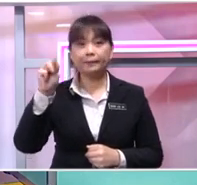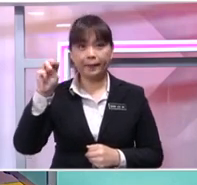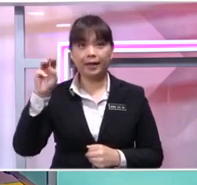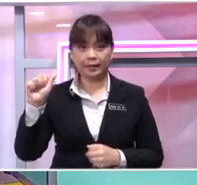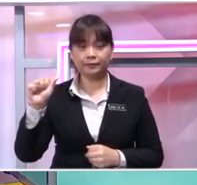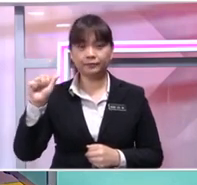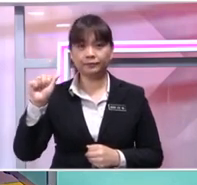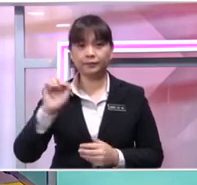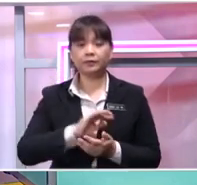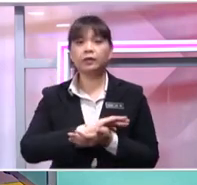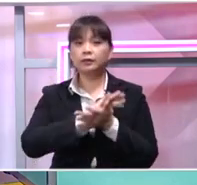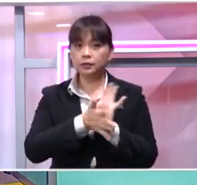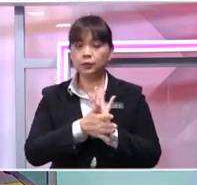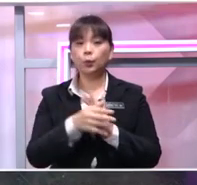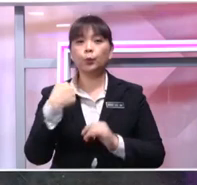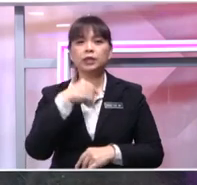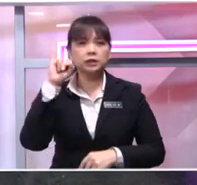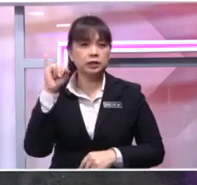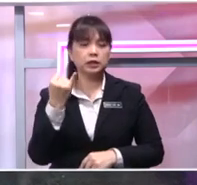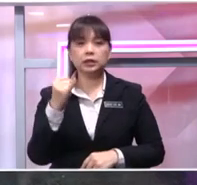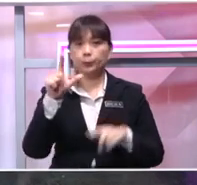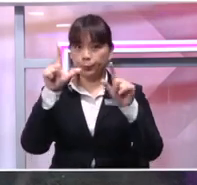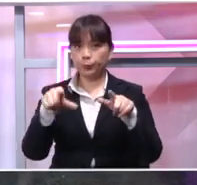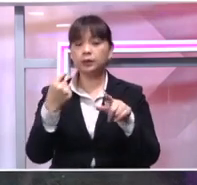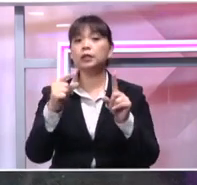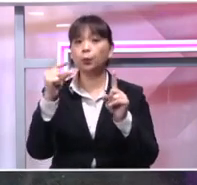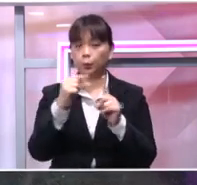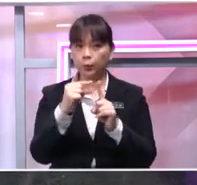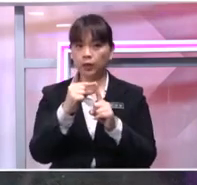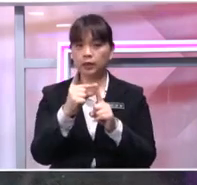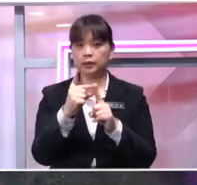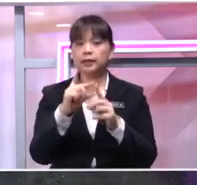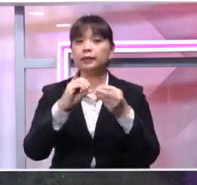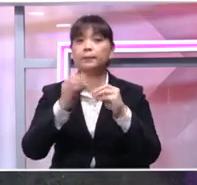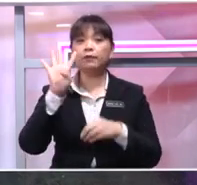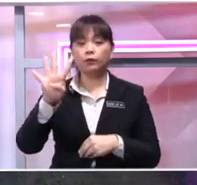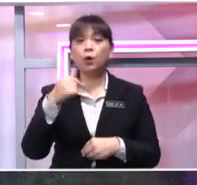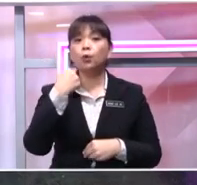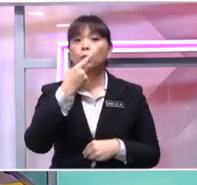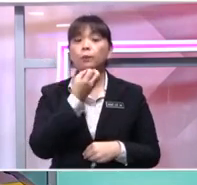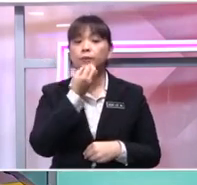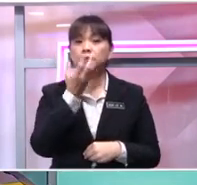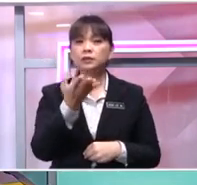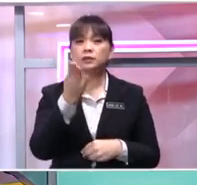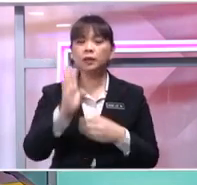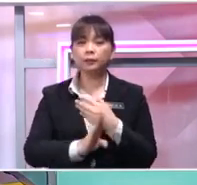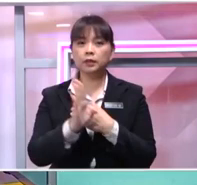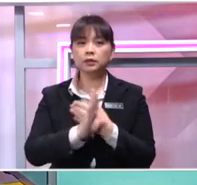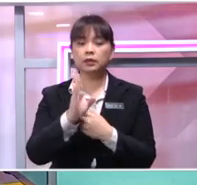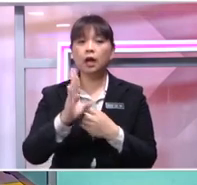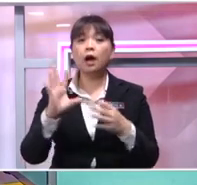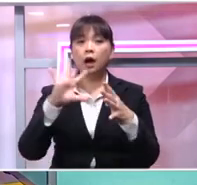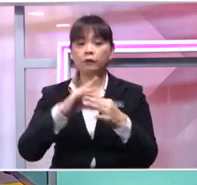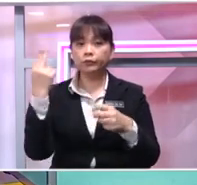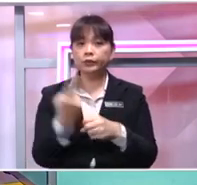right, okay, so we just put the word. Okay, continue. Number four, who mentioned the danger of using social networking